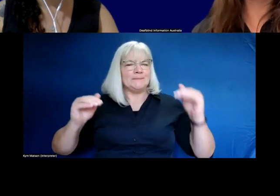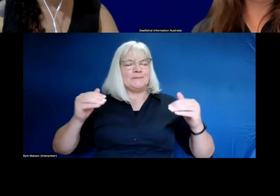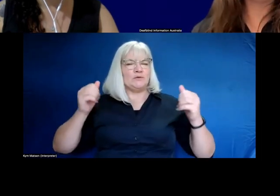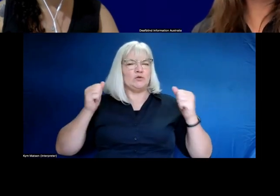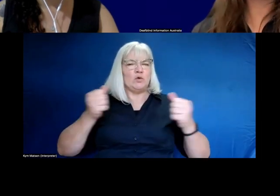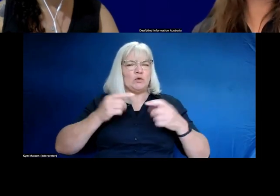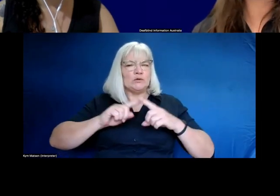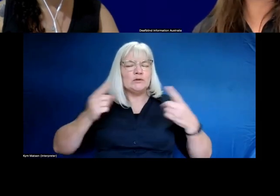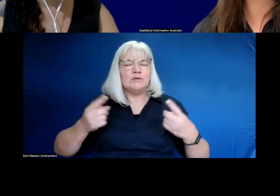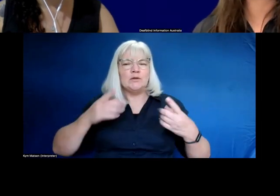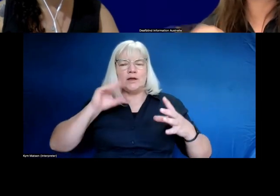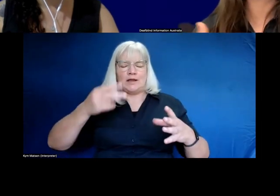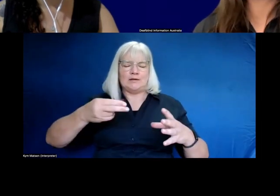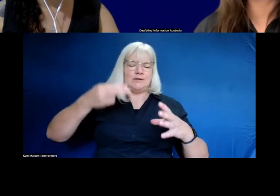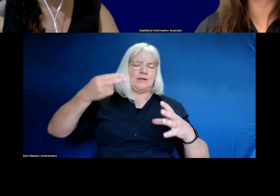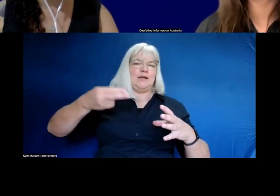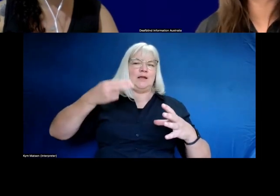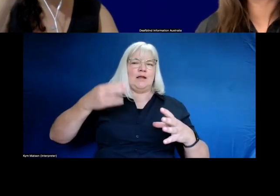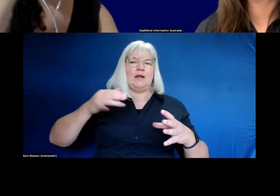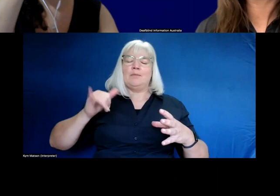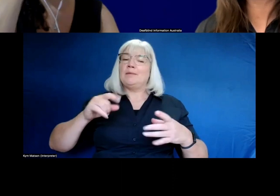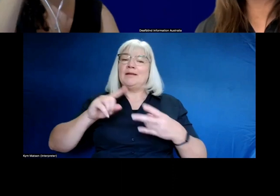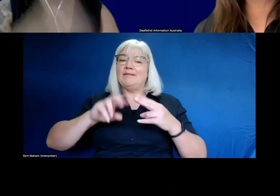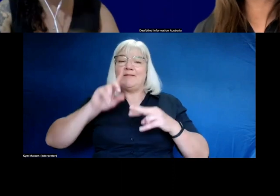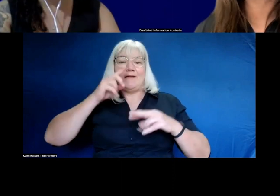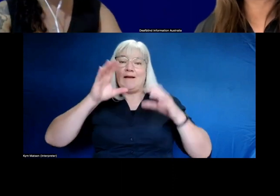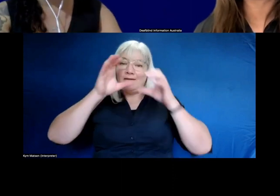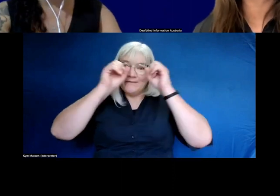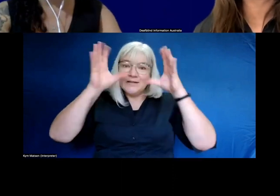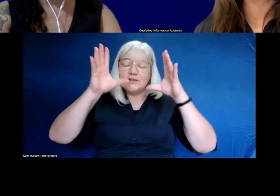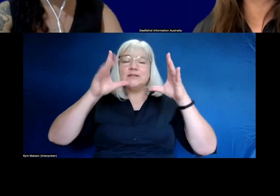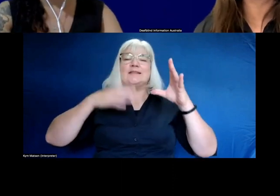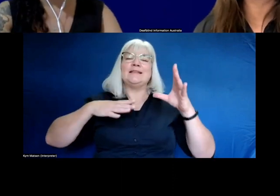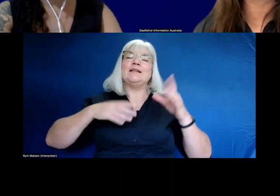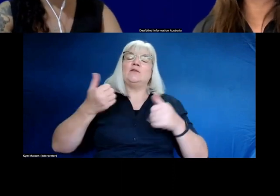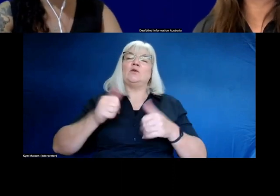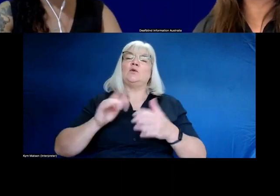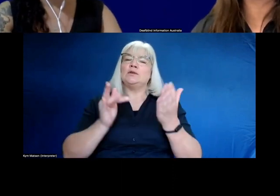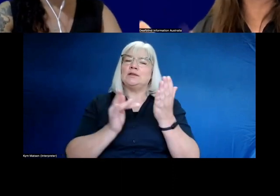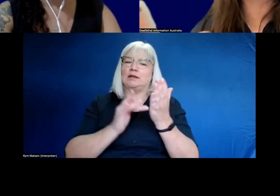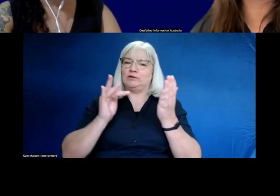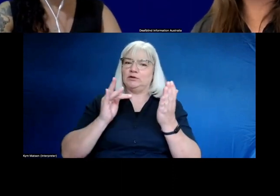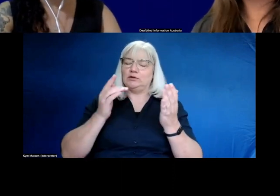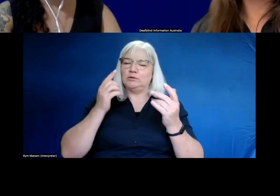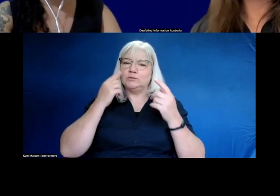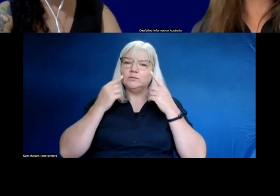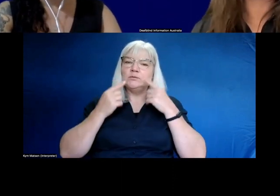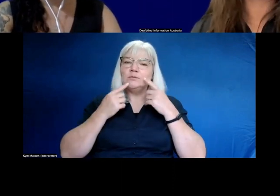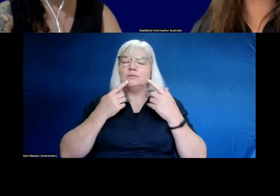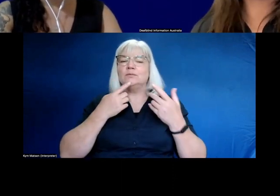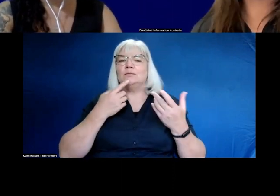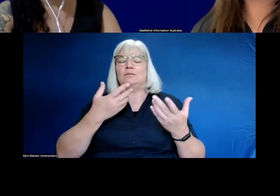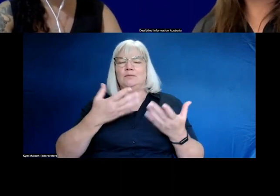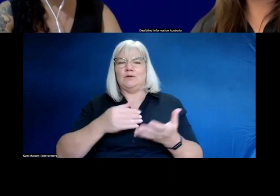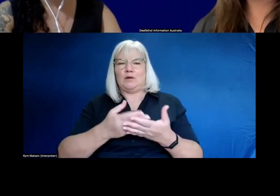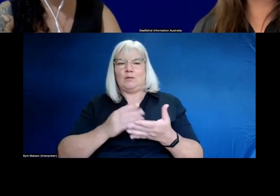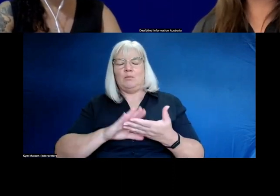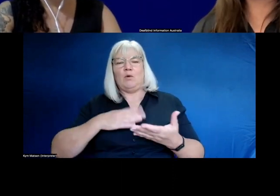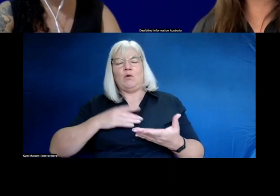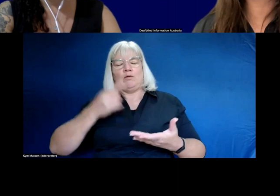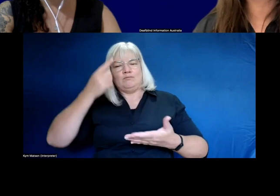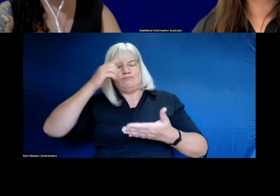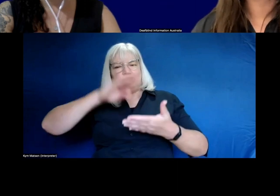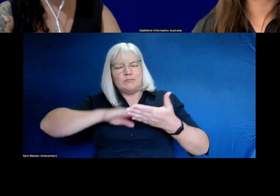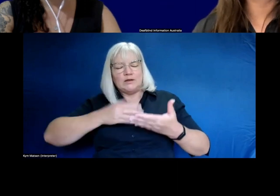well, we can't use their vision to do this. Maybe we're going to have to rely on touch, and them actually being oriented through a lot more experience of